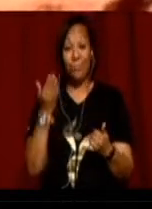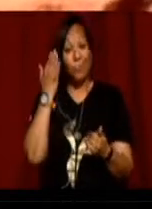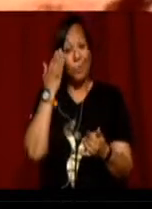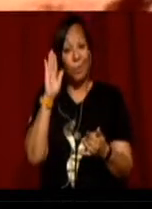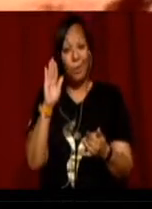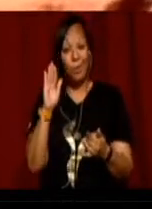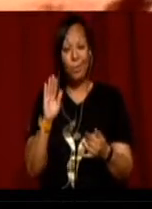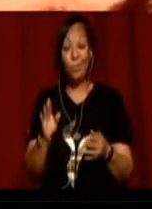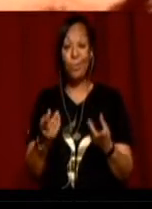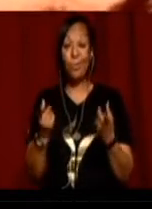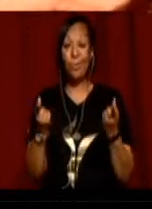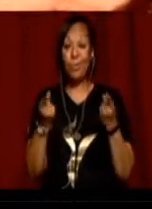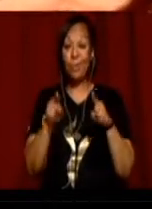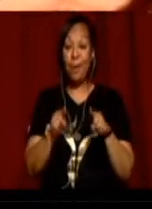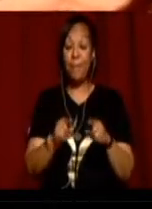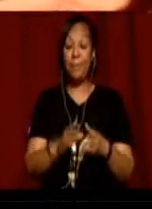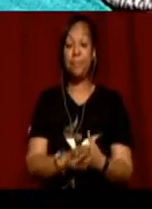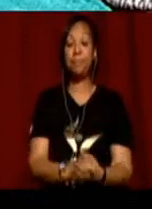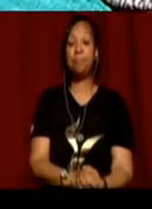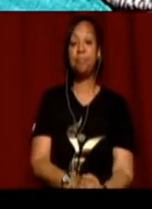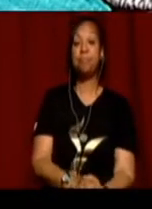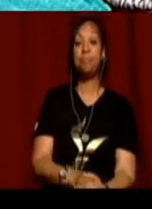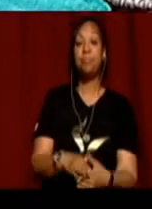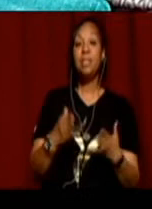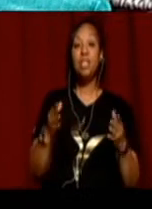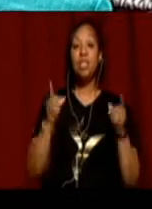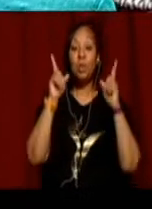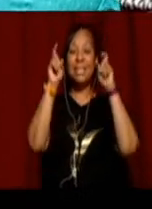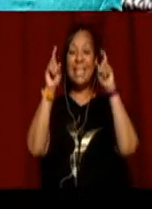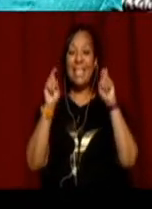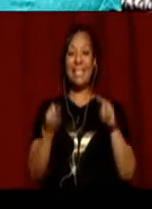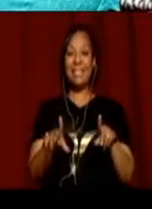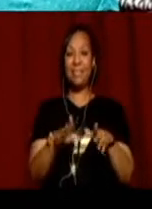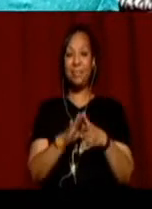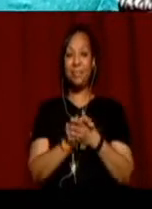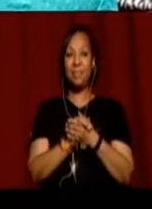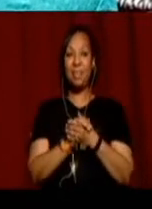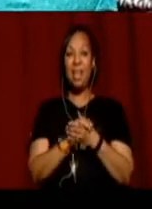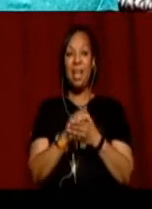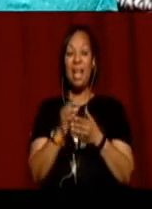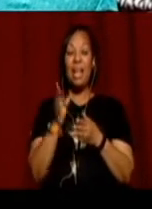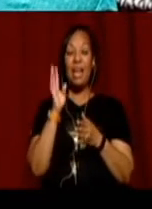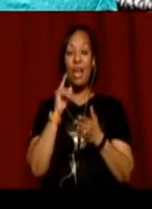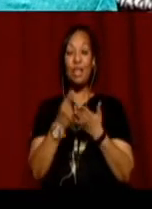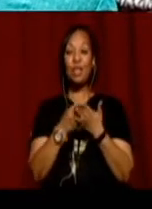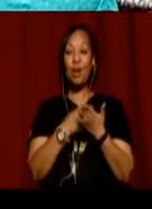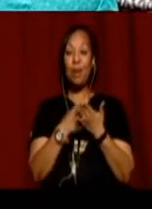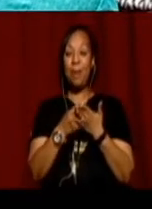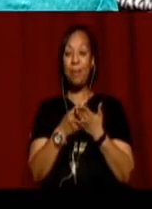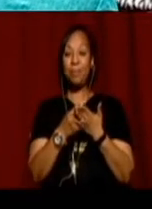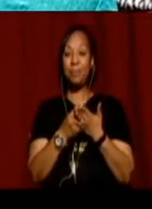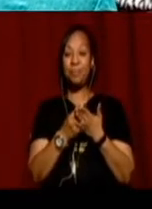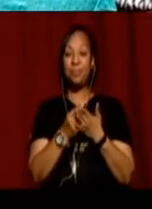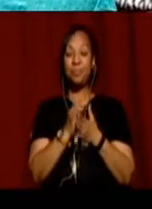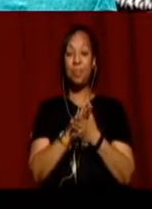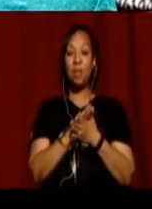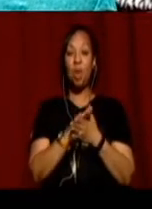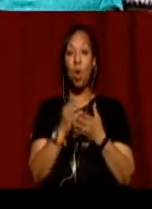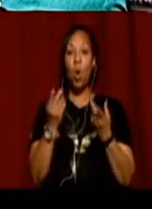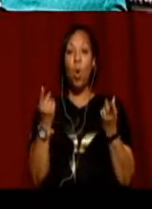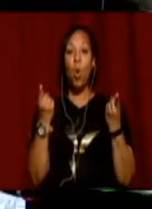that's going to take either. Wow. So testing. Let's talk about testing for a minute. And Rod, I want to start with you.